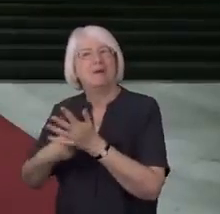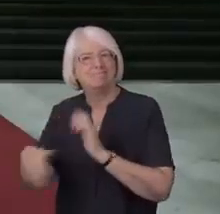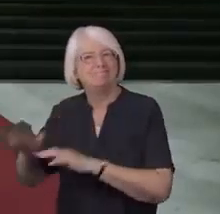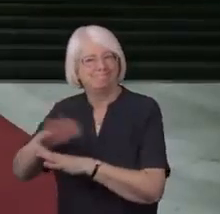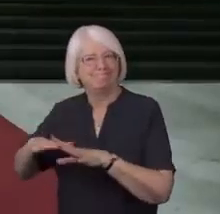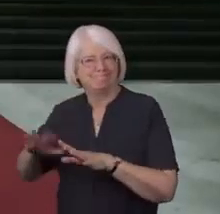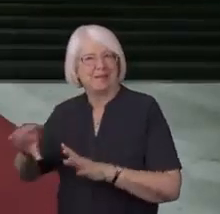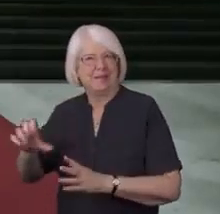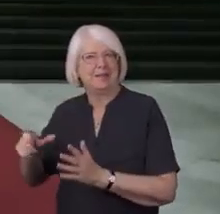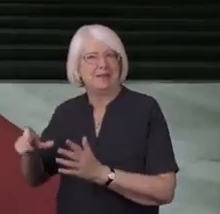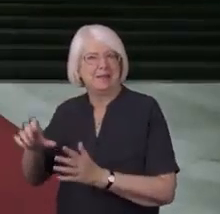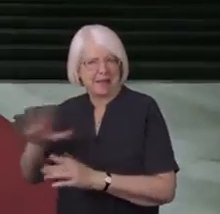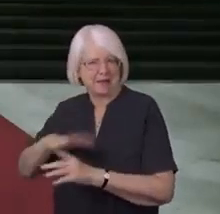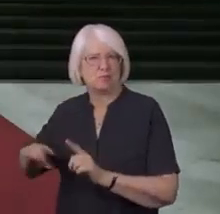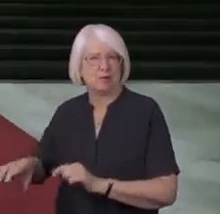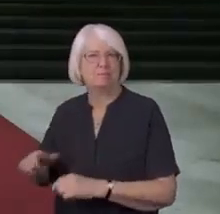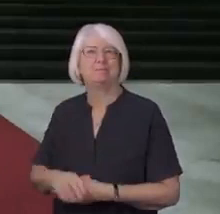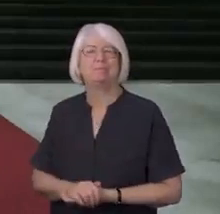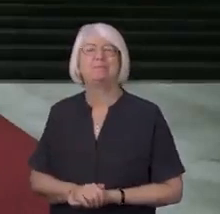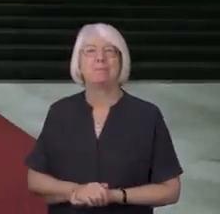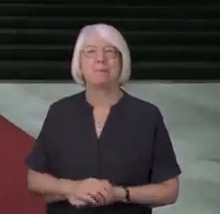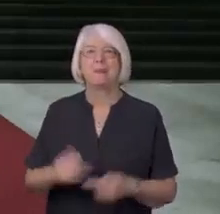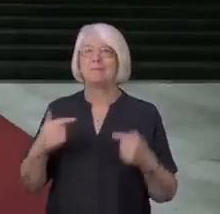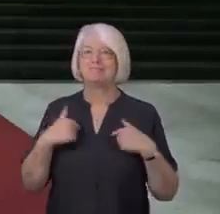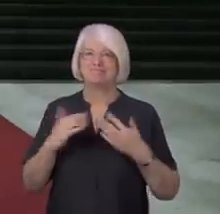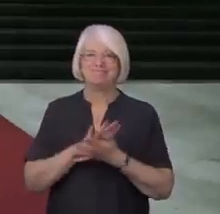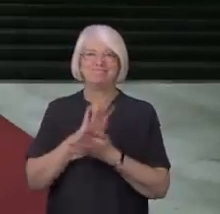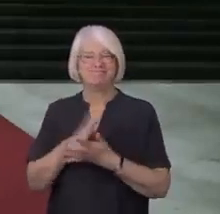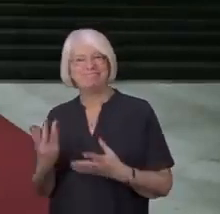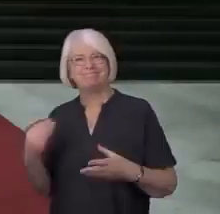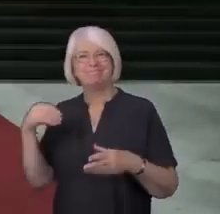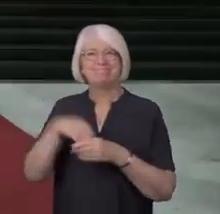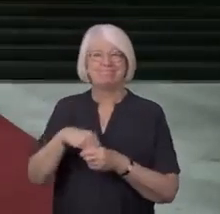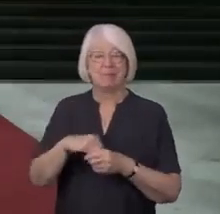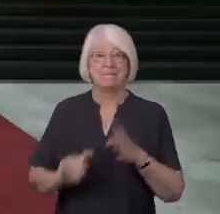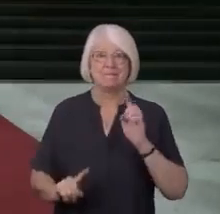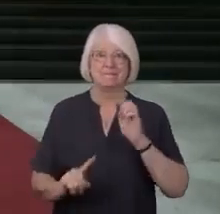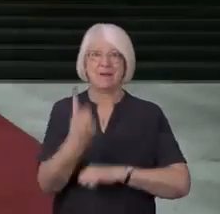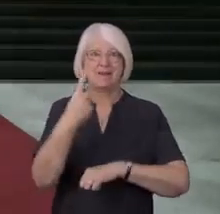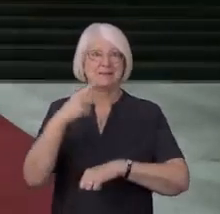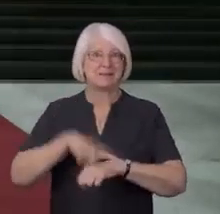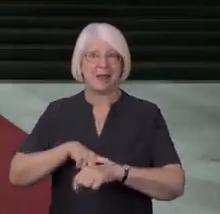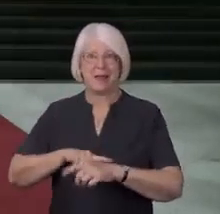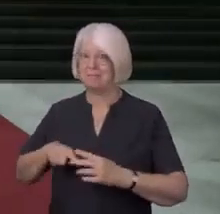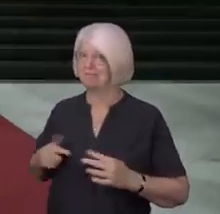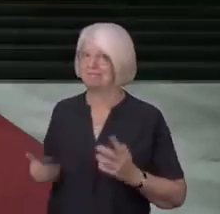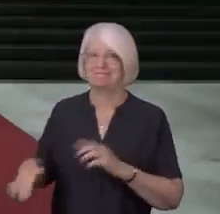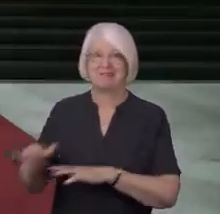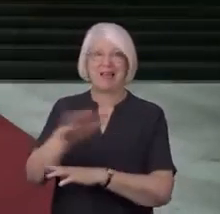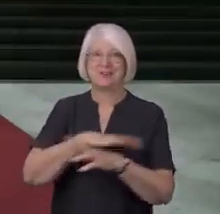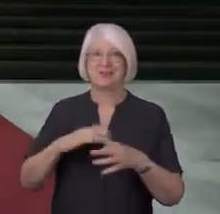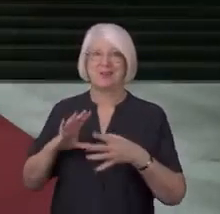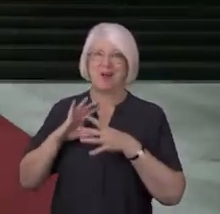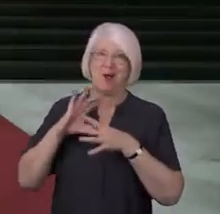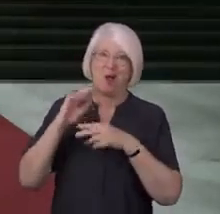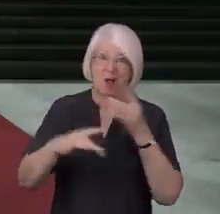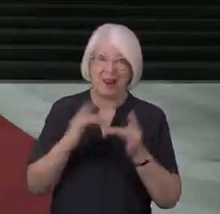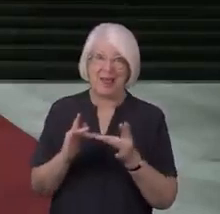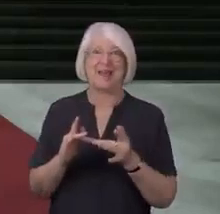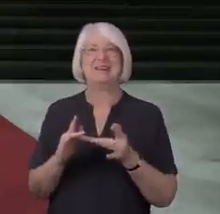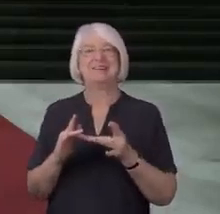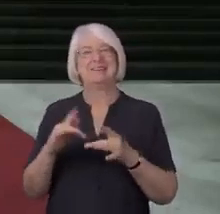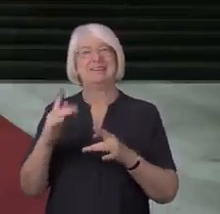delighted to be taking part in the first ever national online Christingle